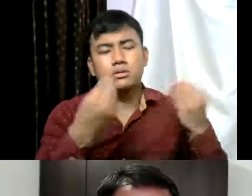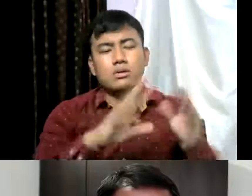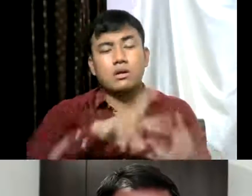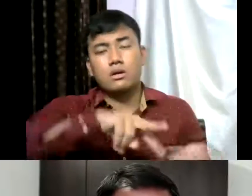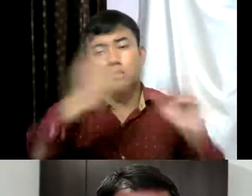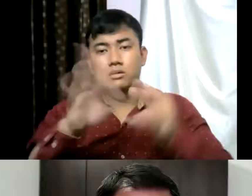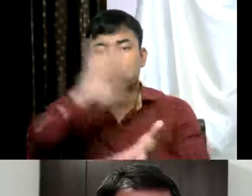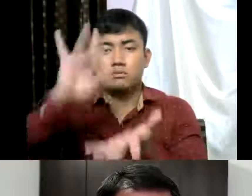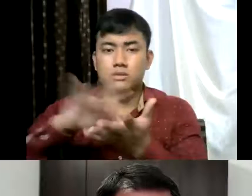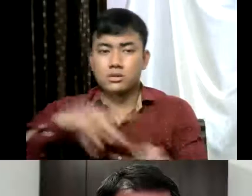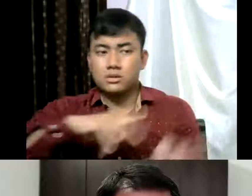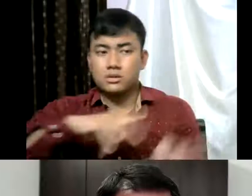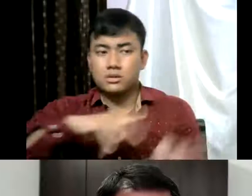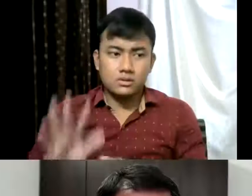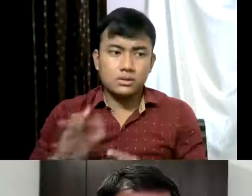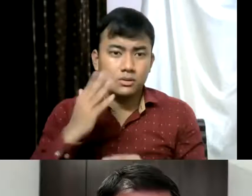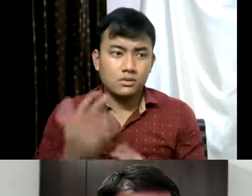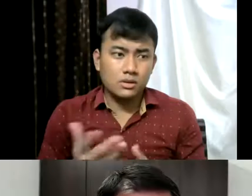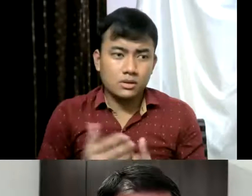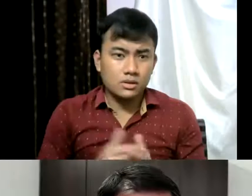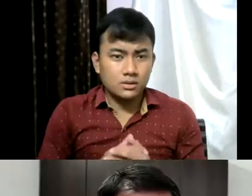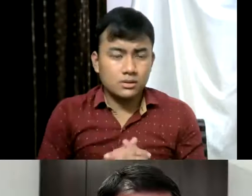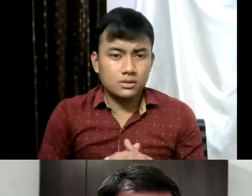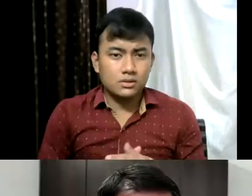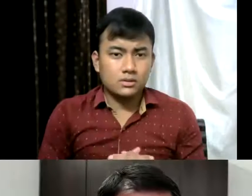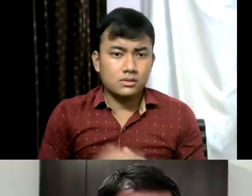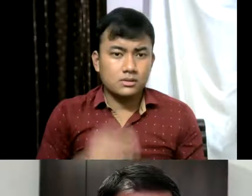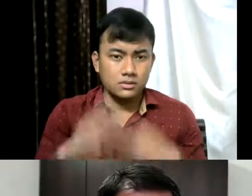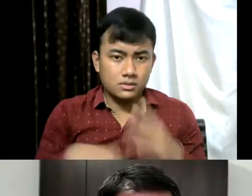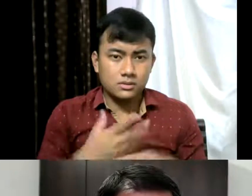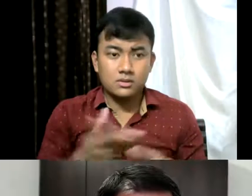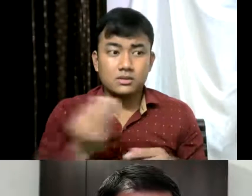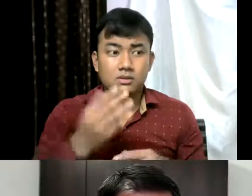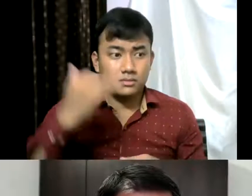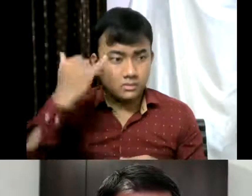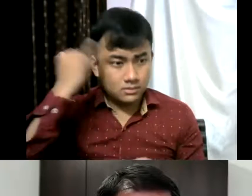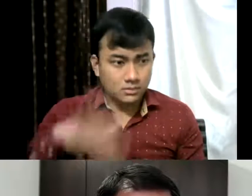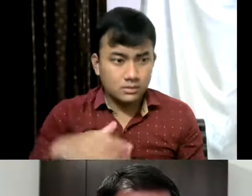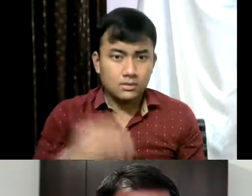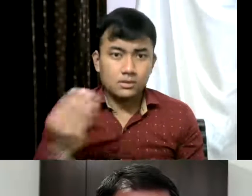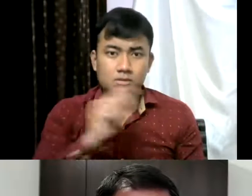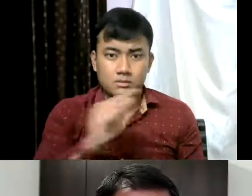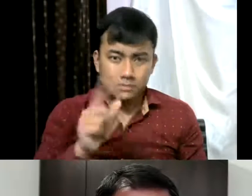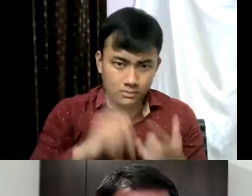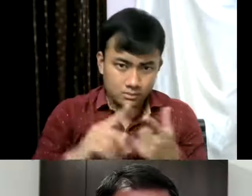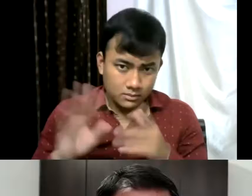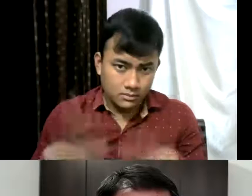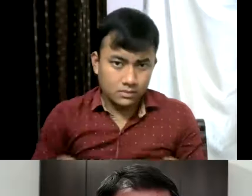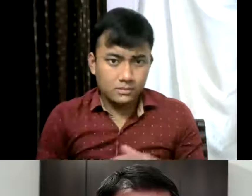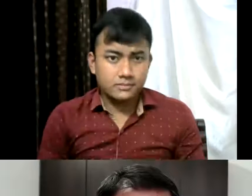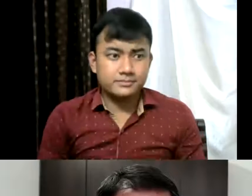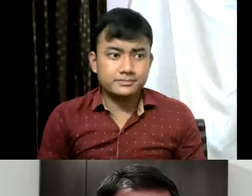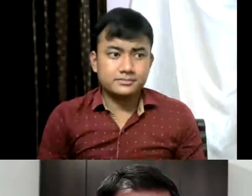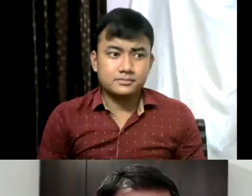flatten and draw. The brownness becomes like, this flattened identity where you do not acknowledge your own caste privilege. Most of